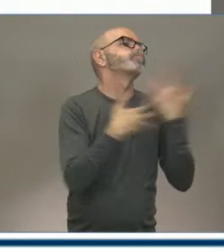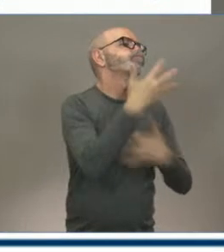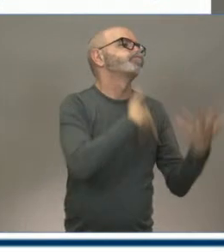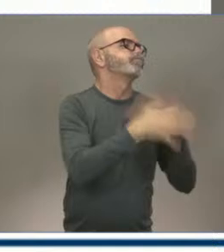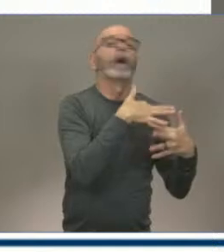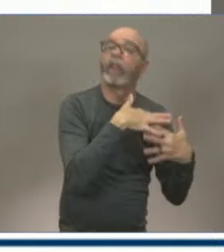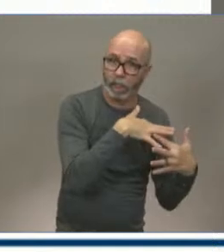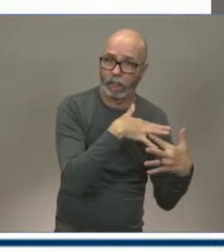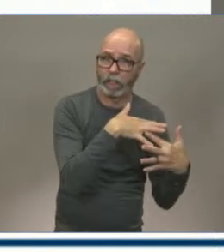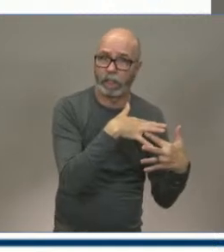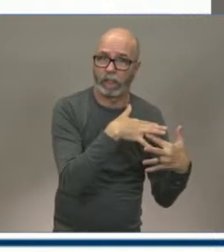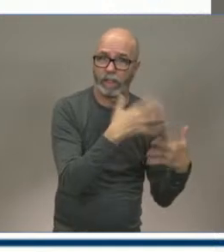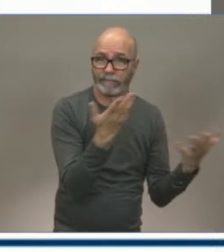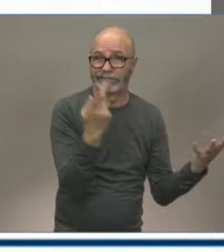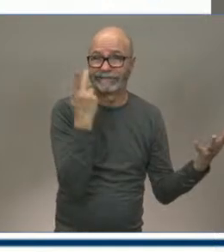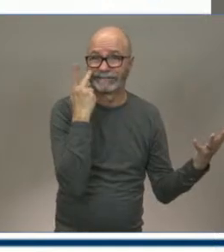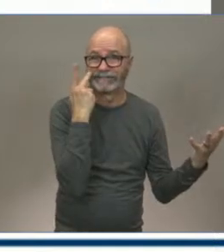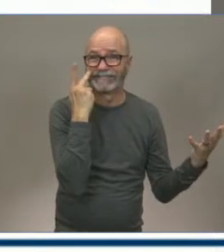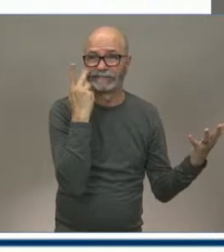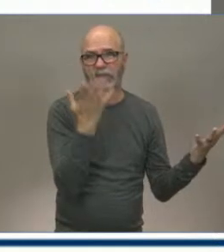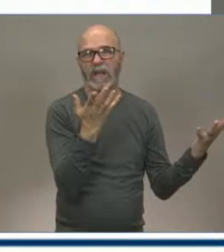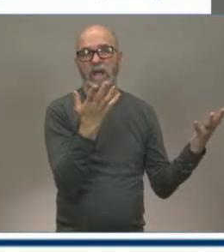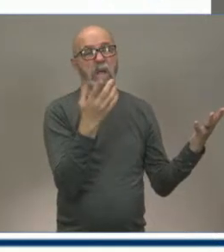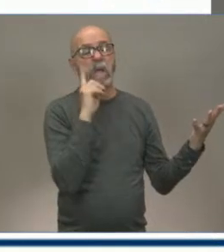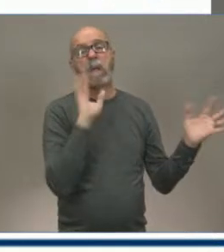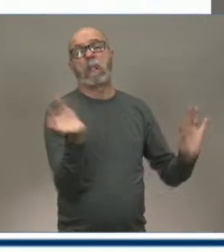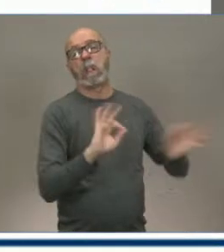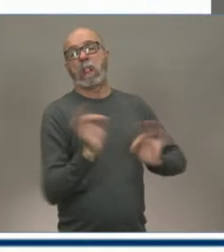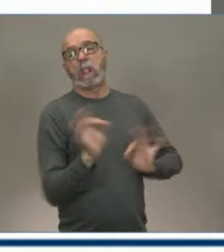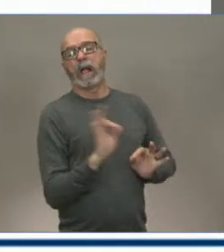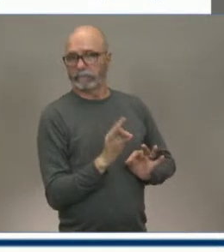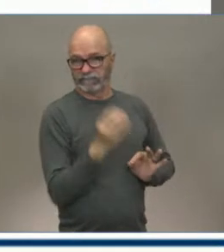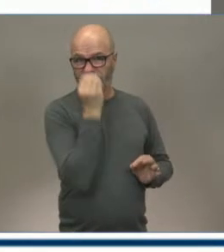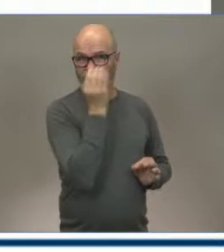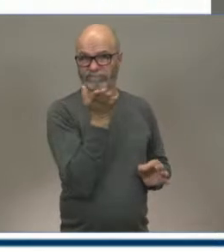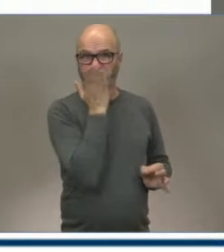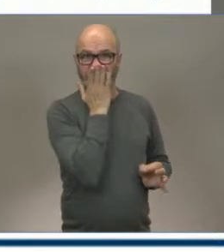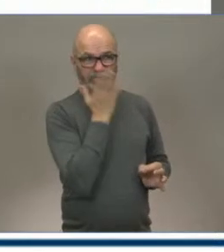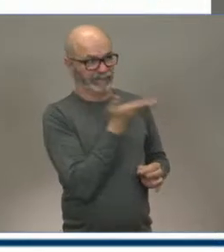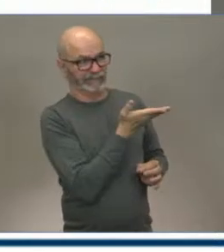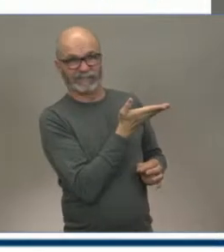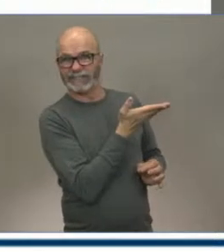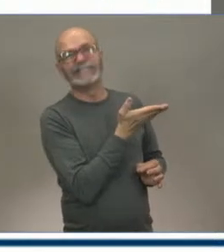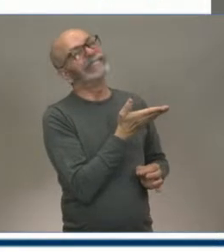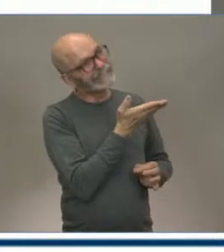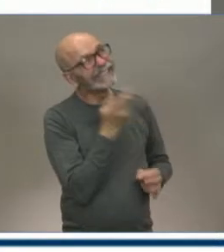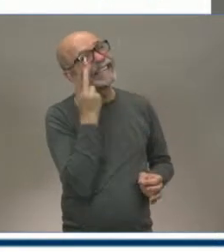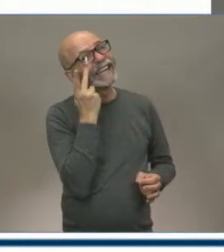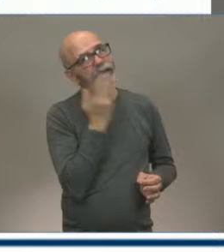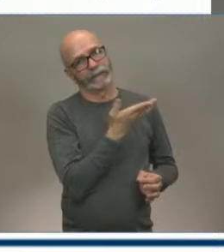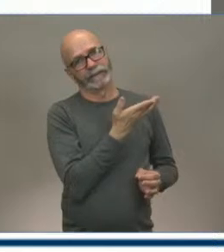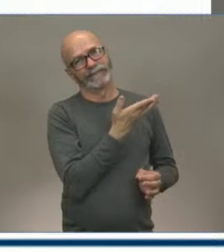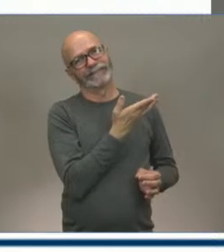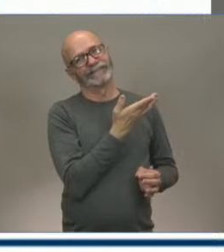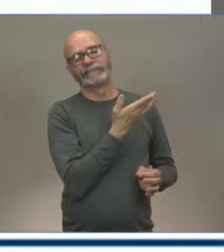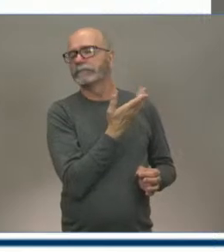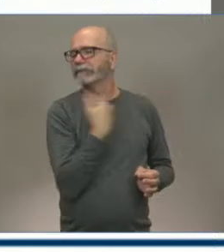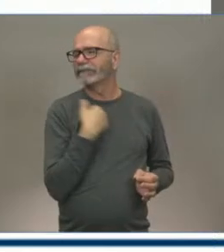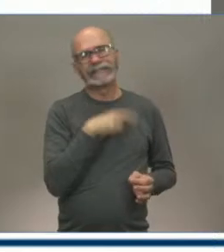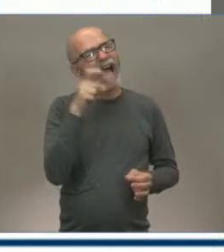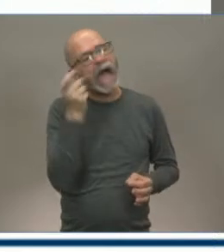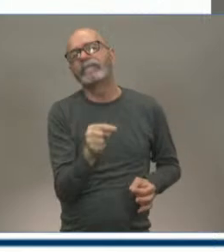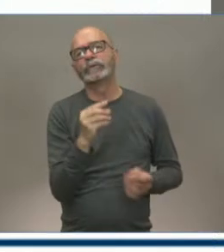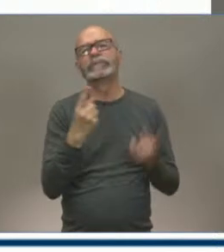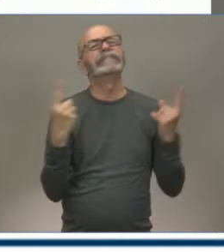how, unless people are very cautious, the virus can spread very quickly to large numbers of